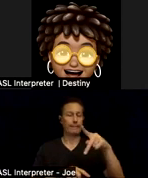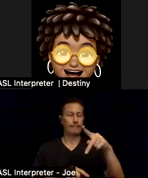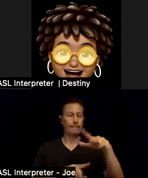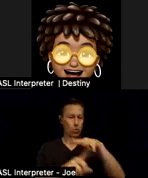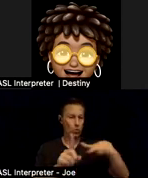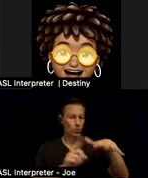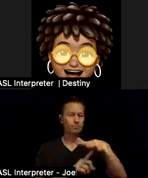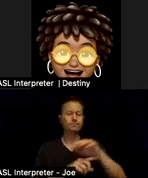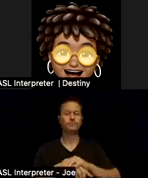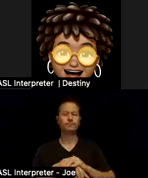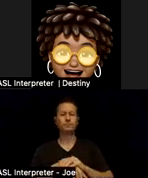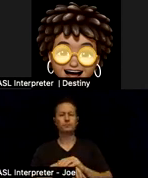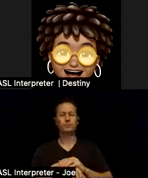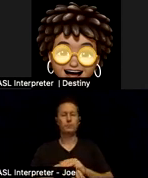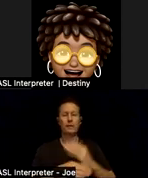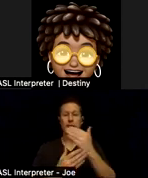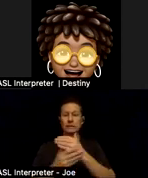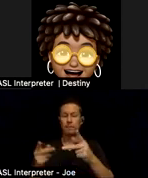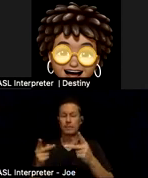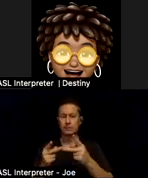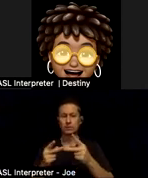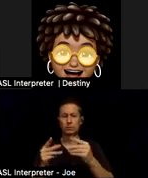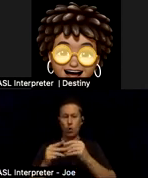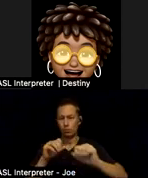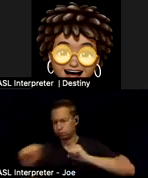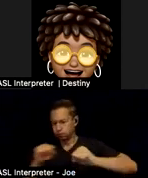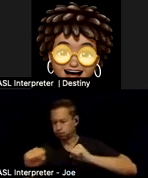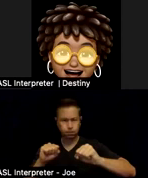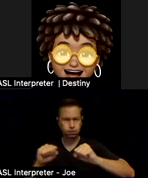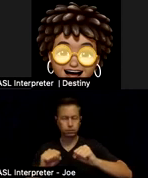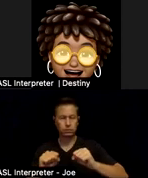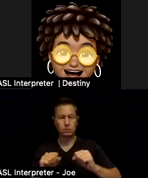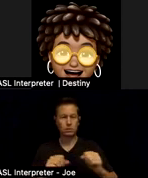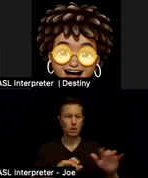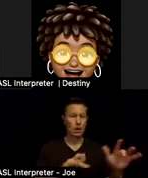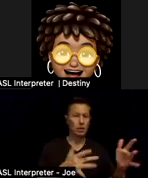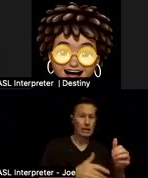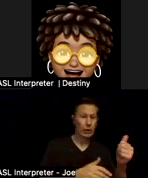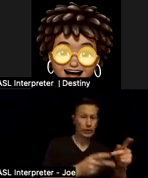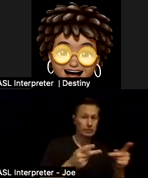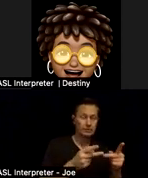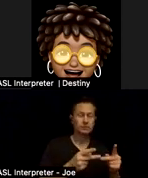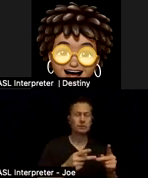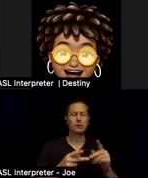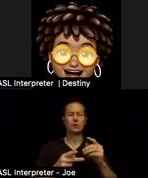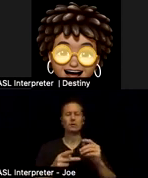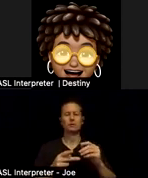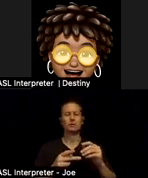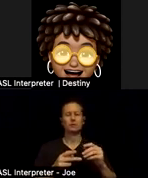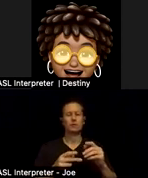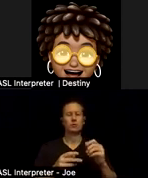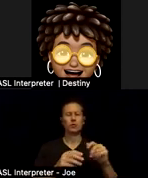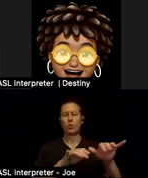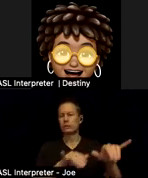Much more severe shaking in some places than others. So a standardized fastening method on heavier